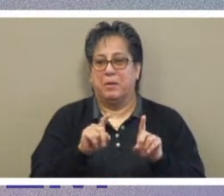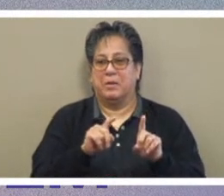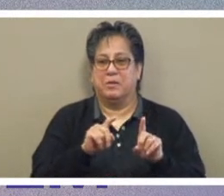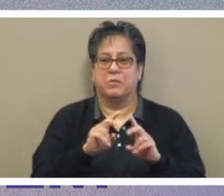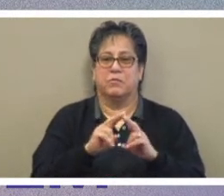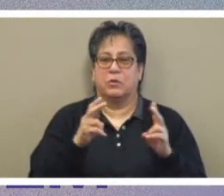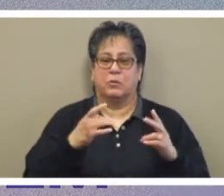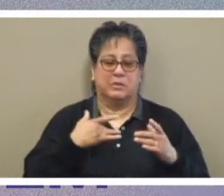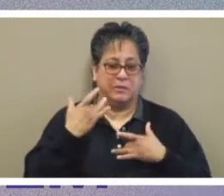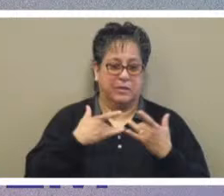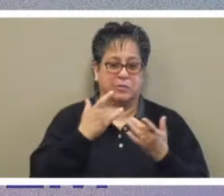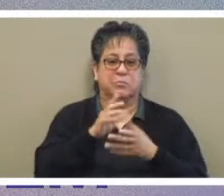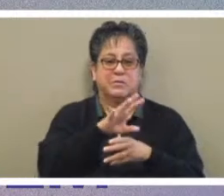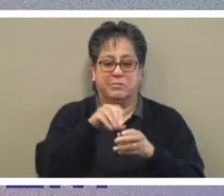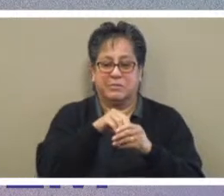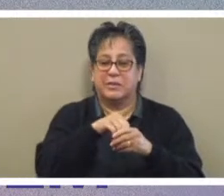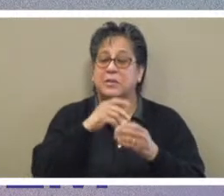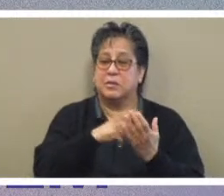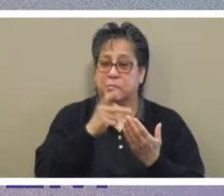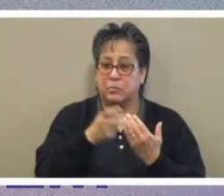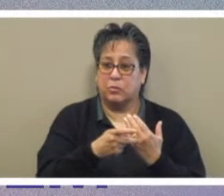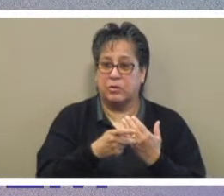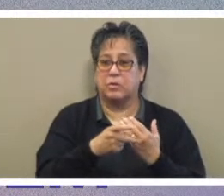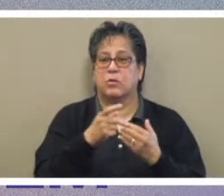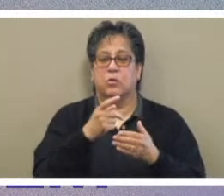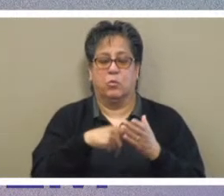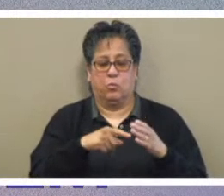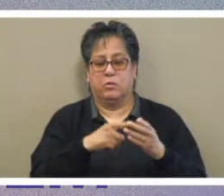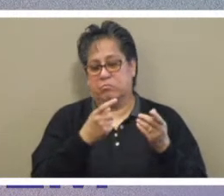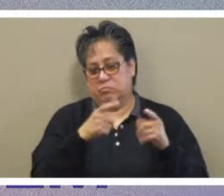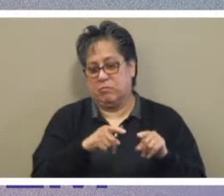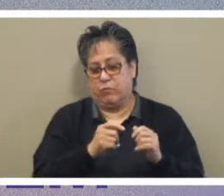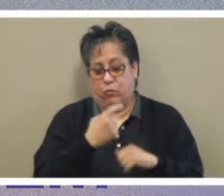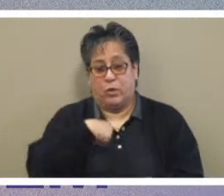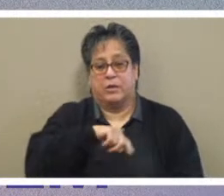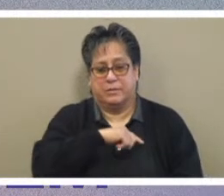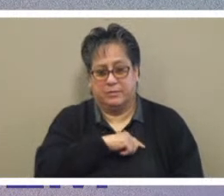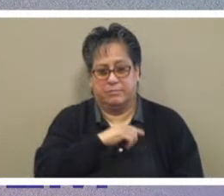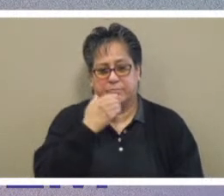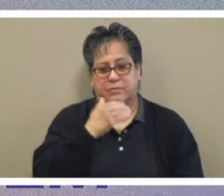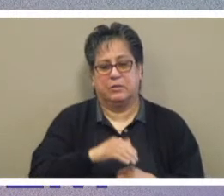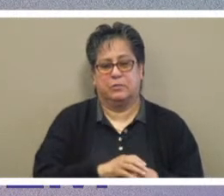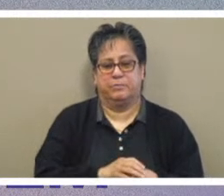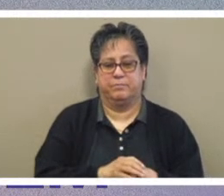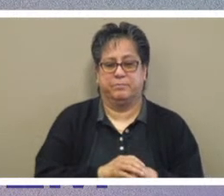very excited to be part of the program and what it's done for us. So thank you. Thank you.